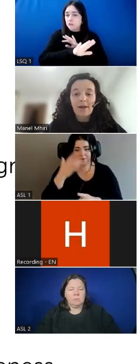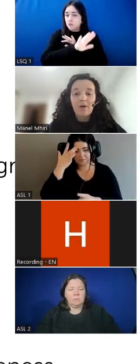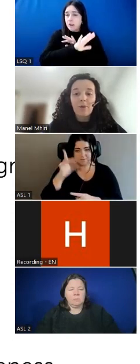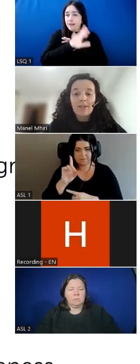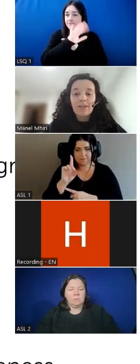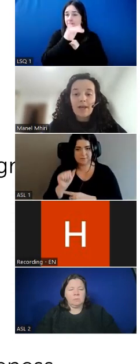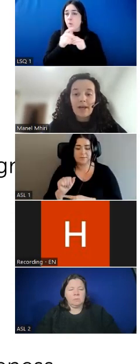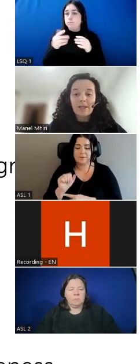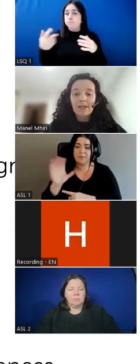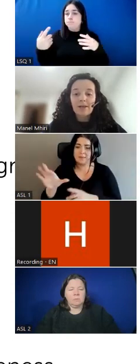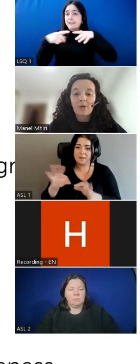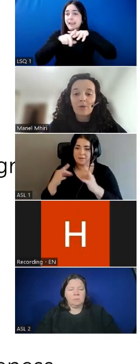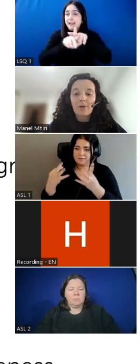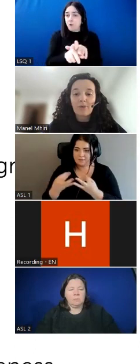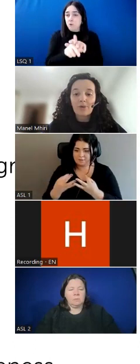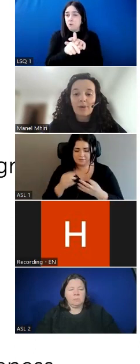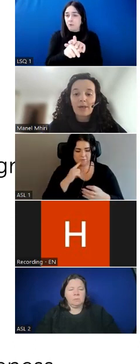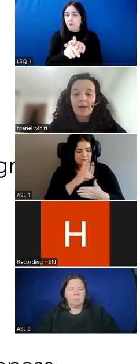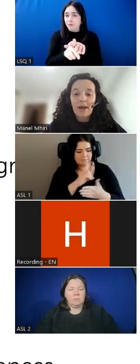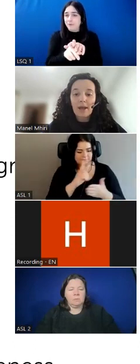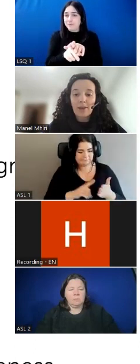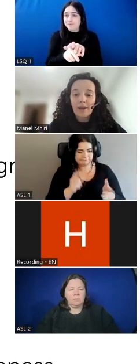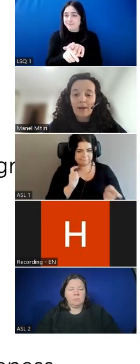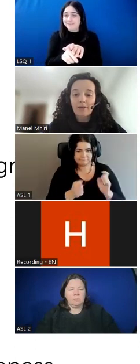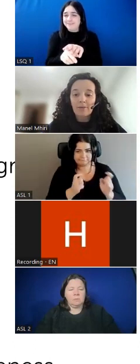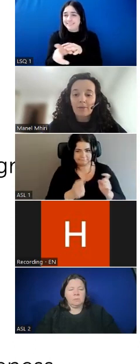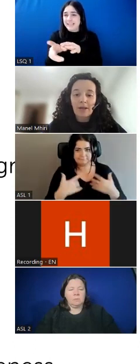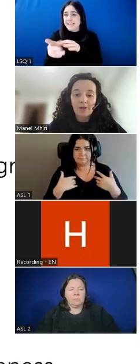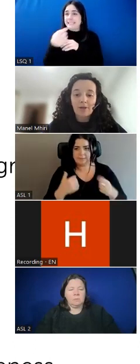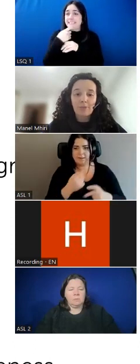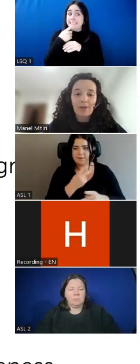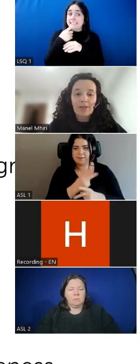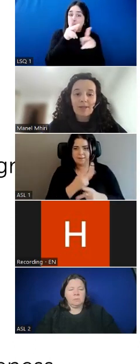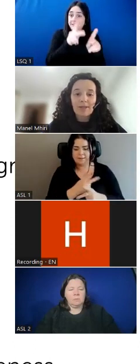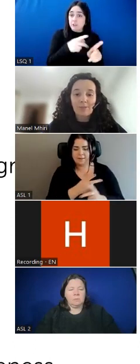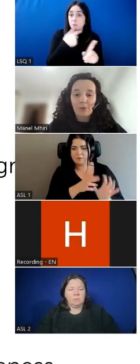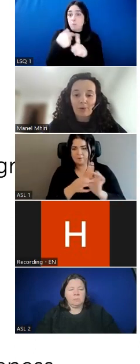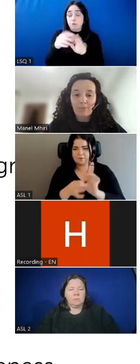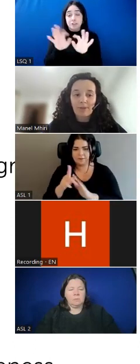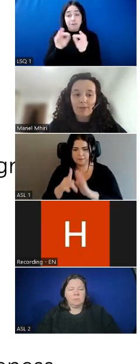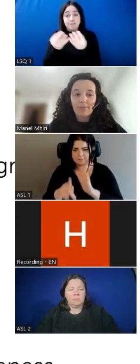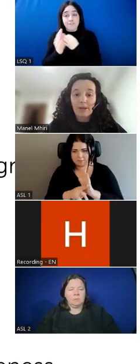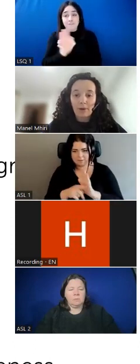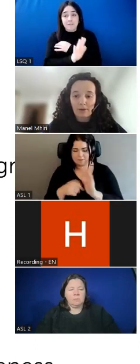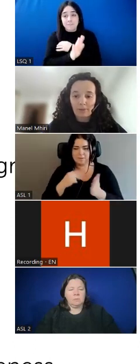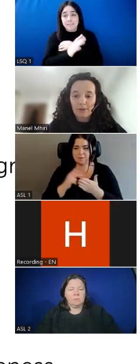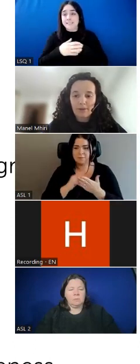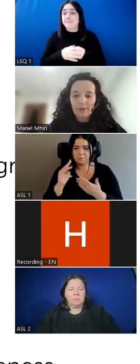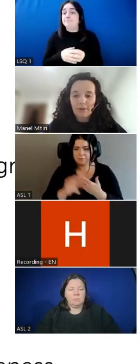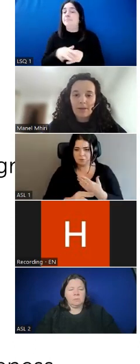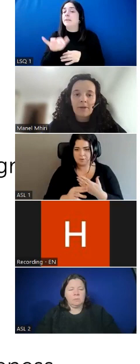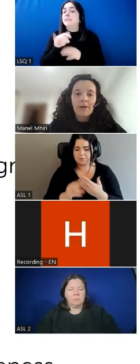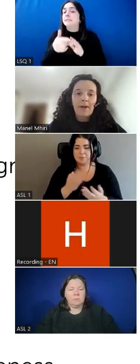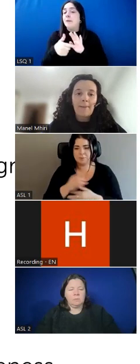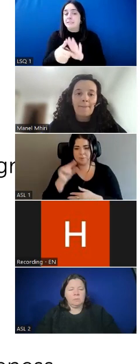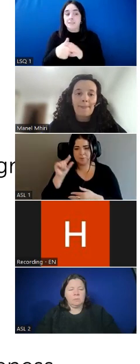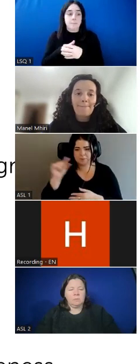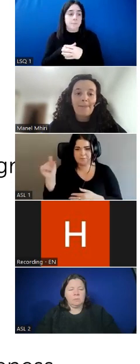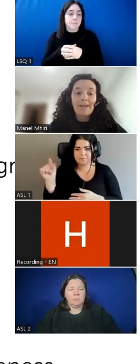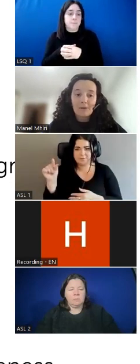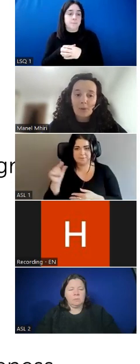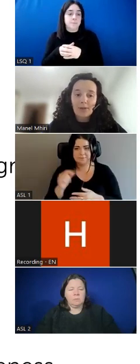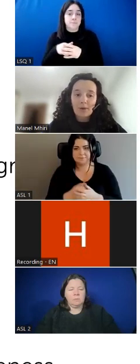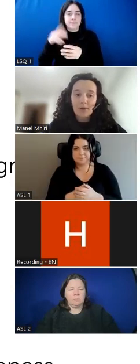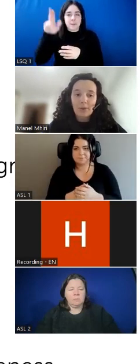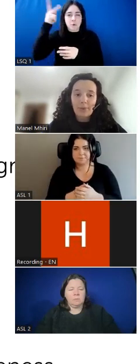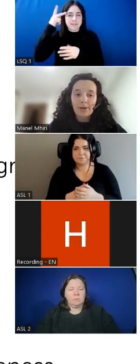families when designing or reforming healthcare-related policies and programs by governments.